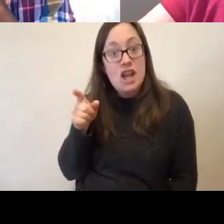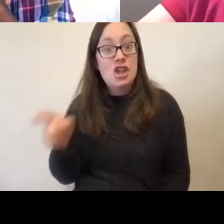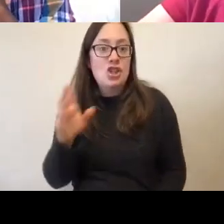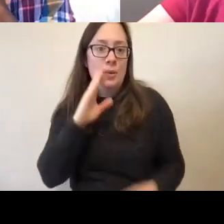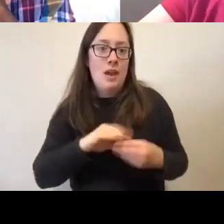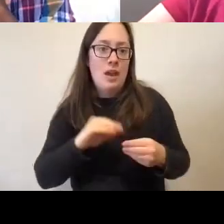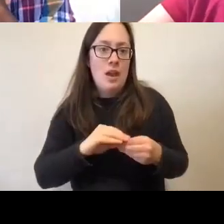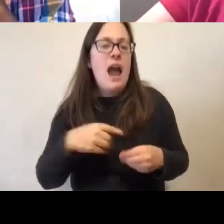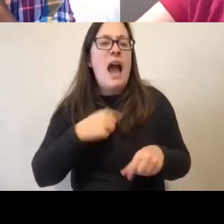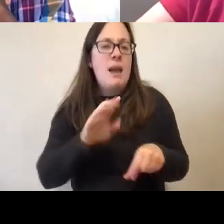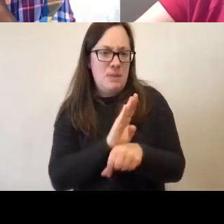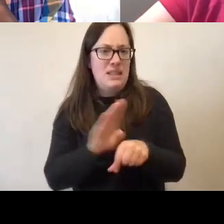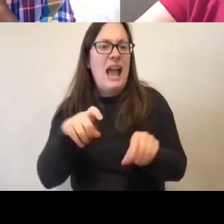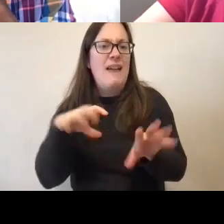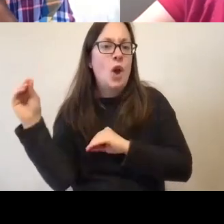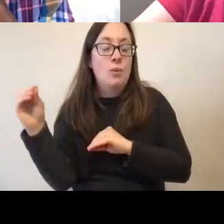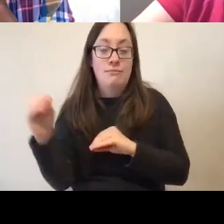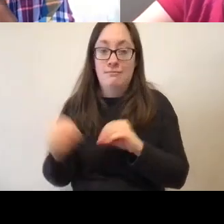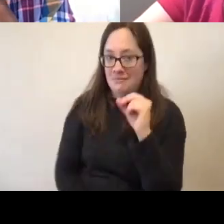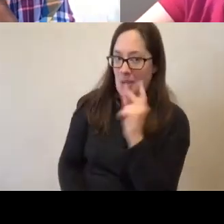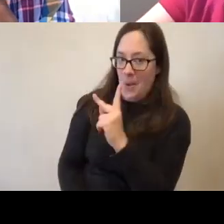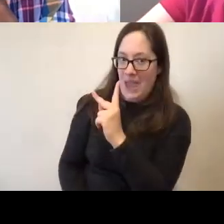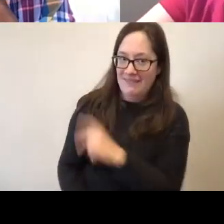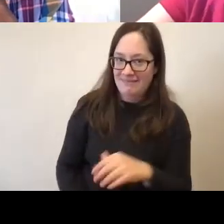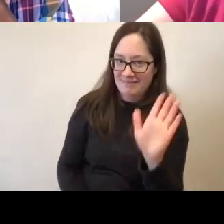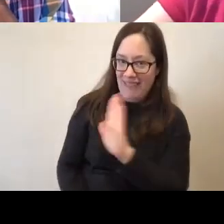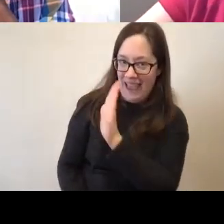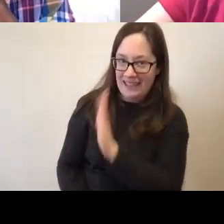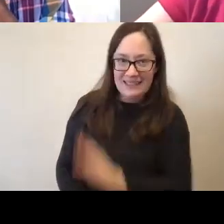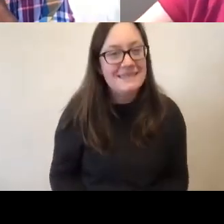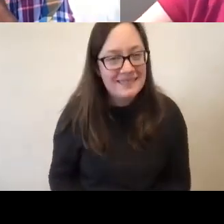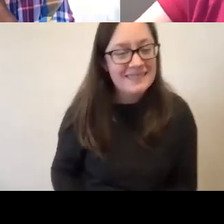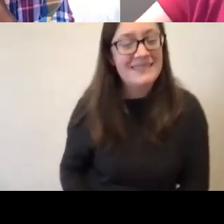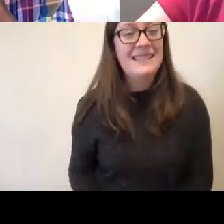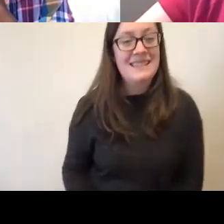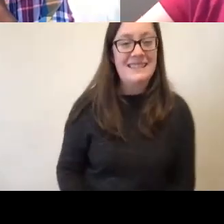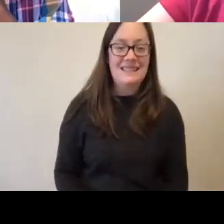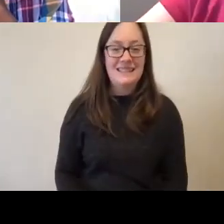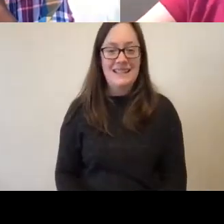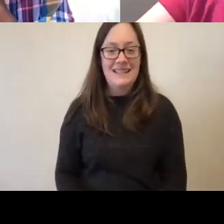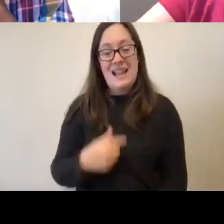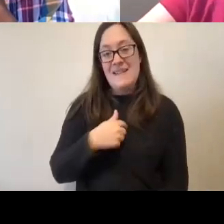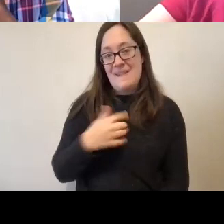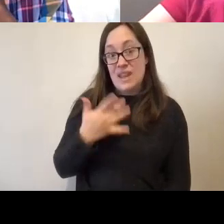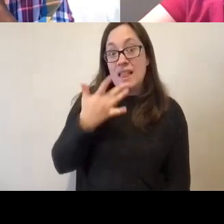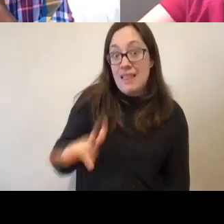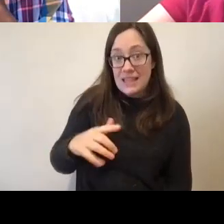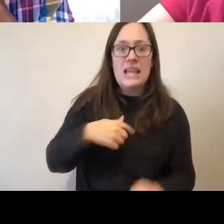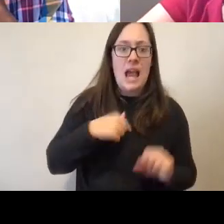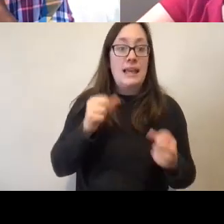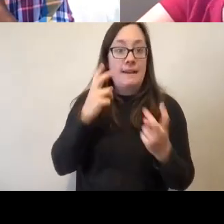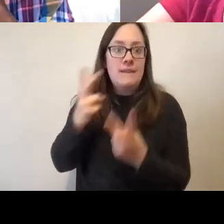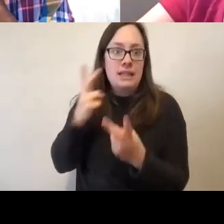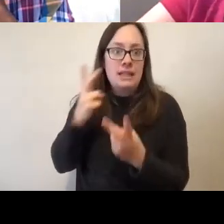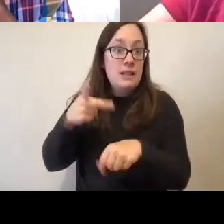I have to go. So that's typically when the conversations end. I've been really lucky to go to Puerto Rico a number of